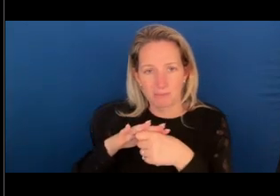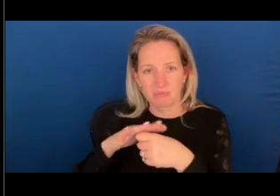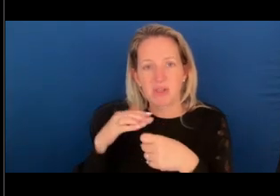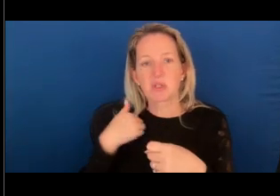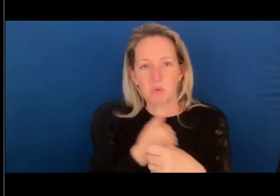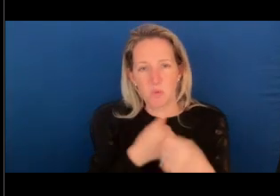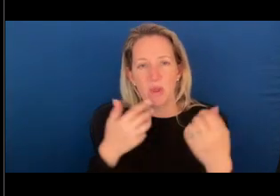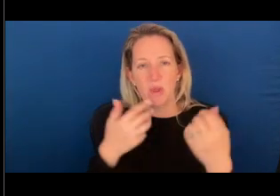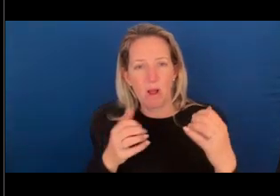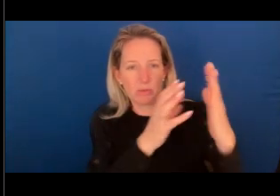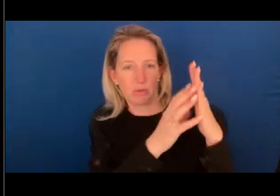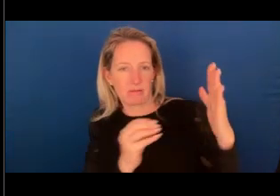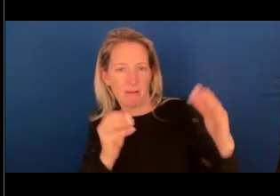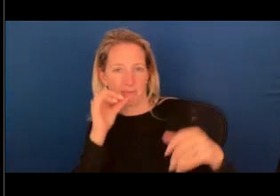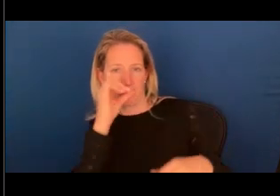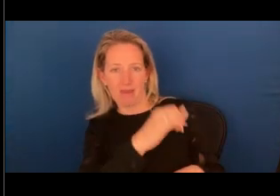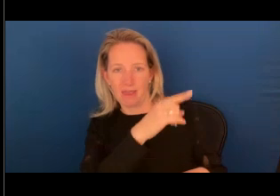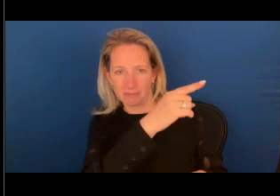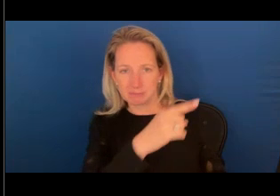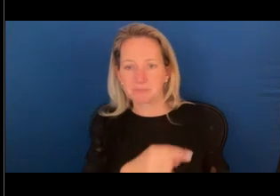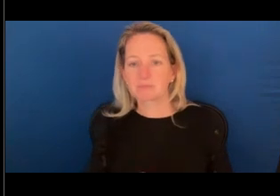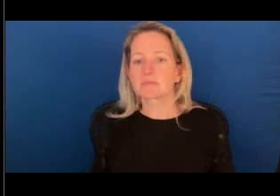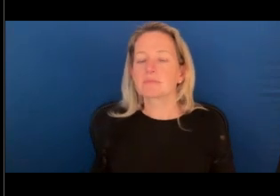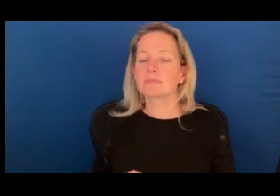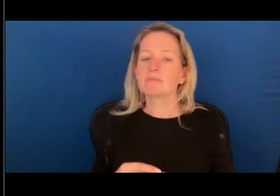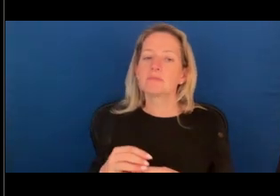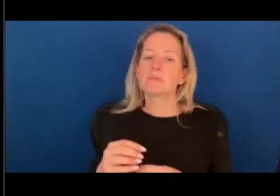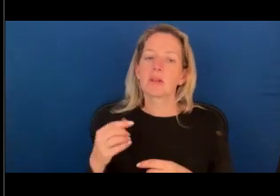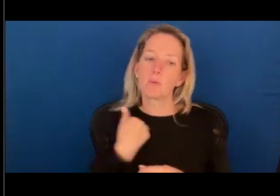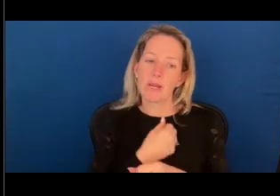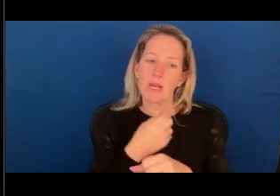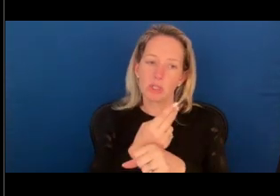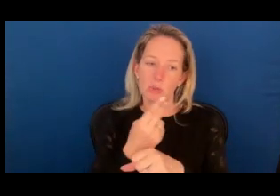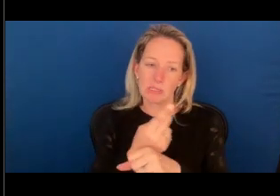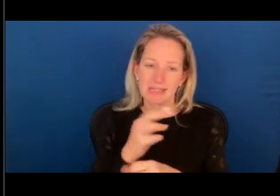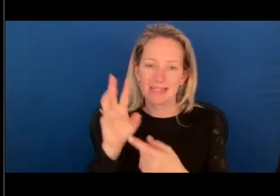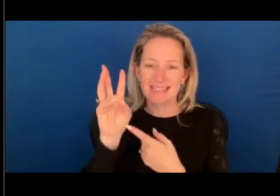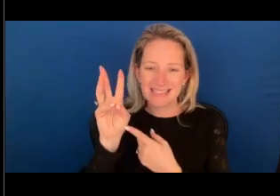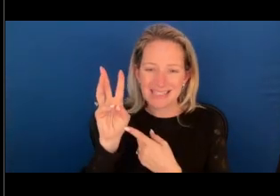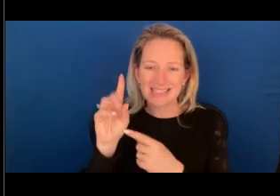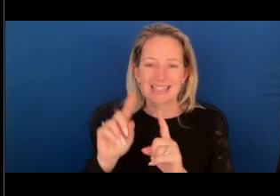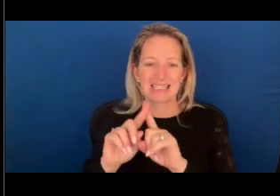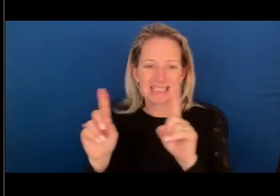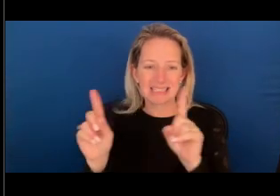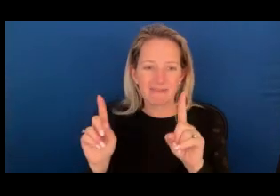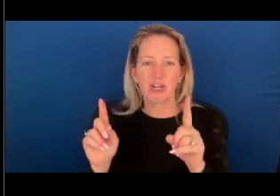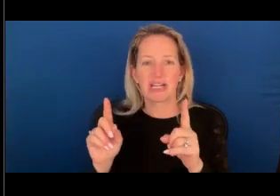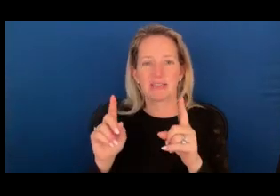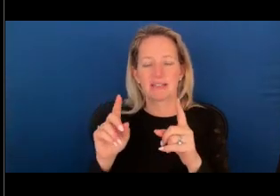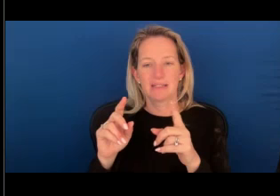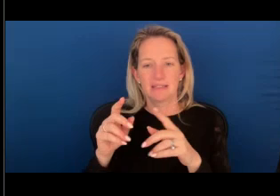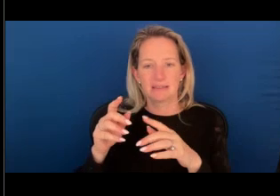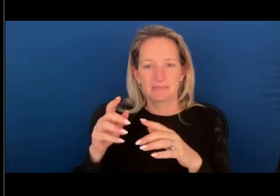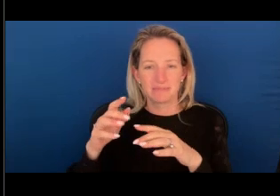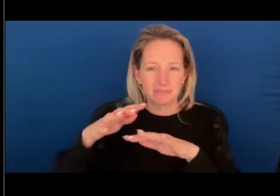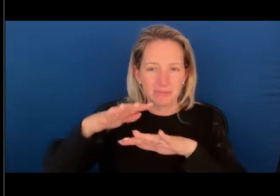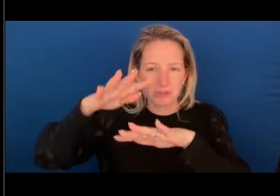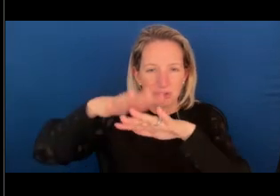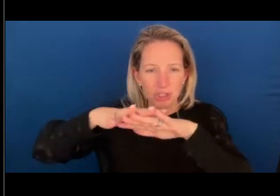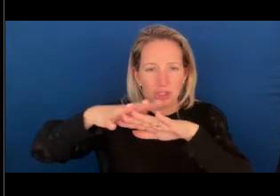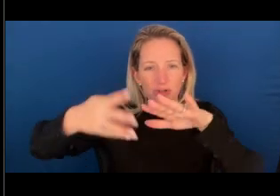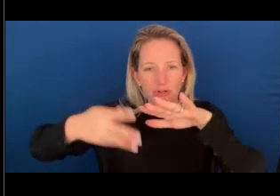green stormwater infrastructure, we are looking at 6 different sites with 6 different green stormwater infrastructure types.